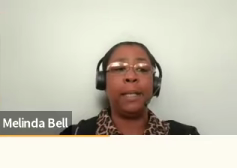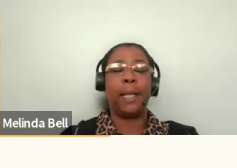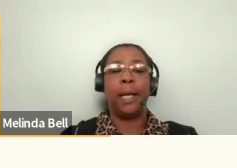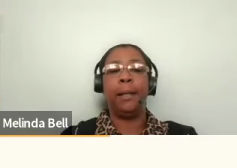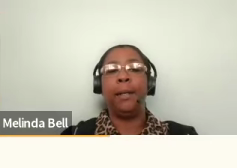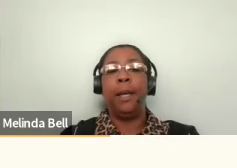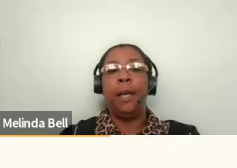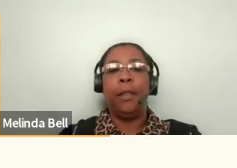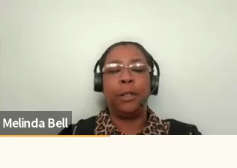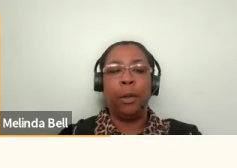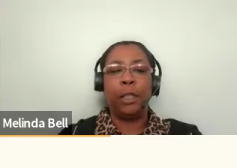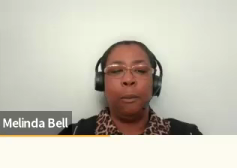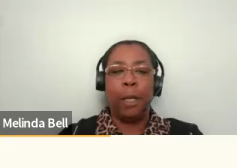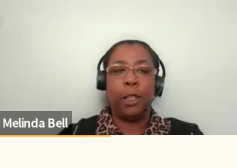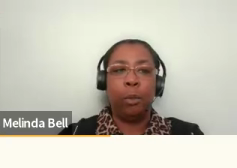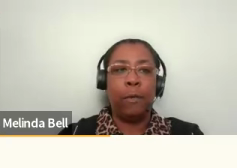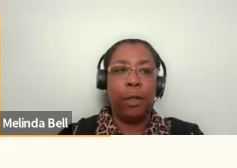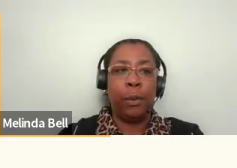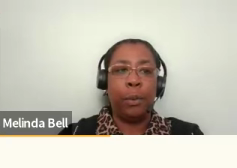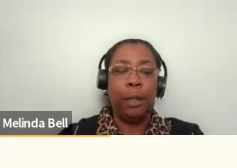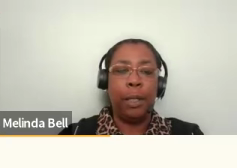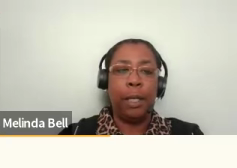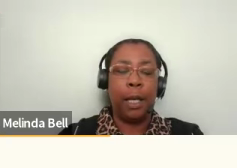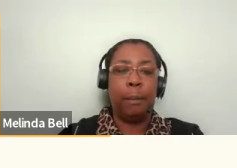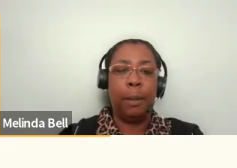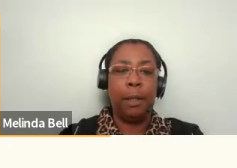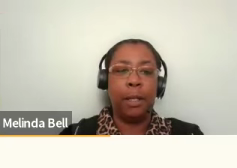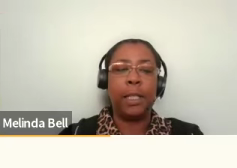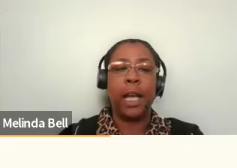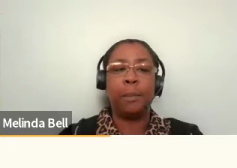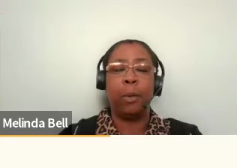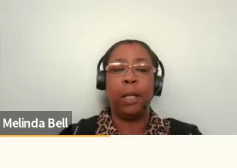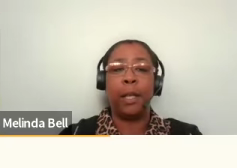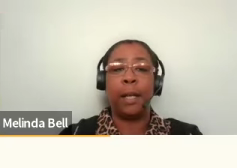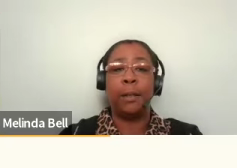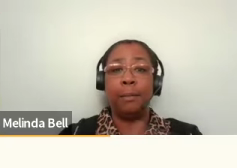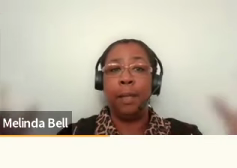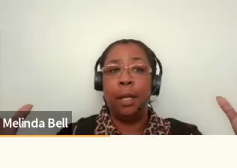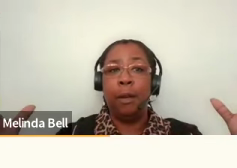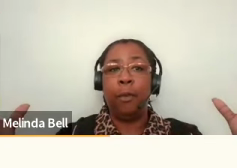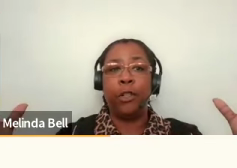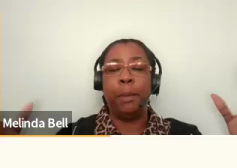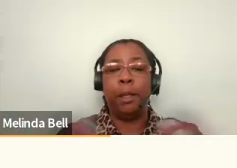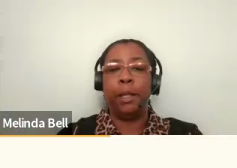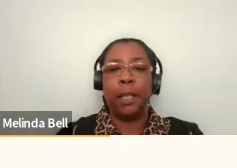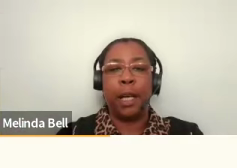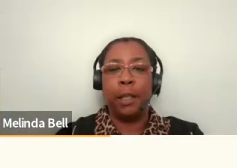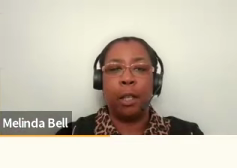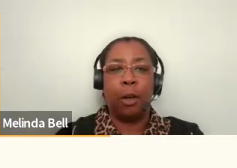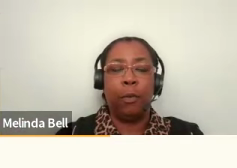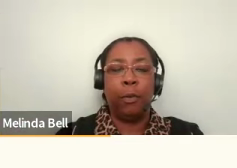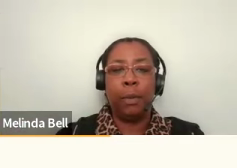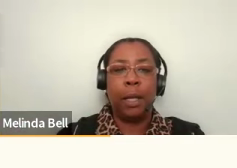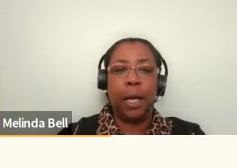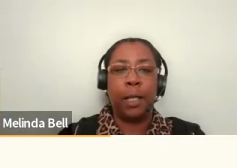With that being said, there's only so much revenue in tax marijuana that 400 million is not